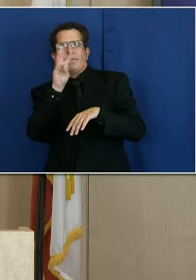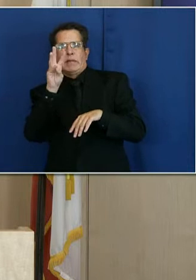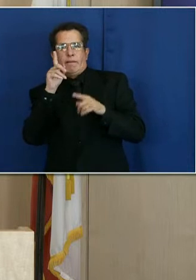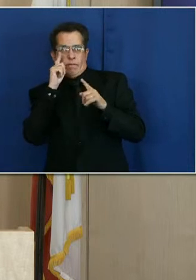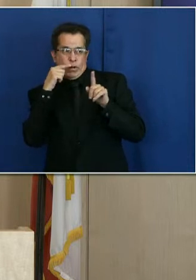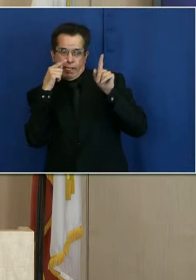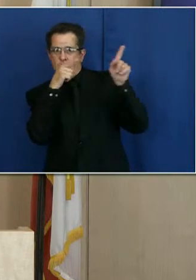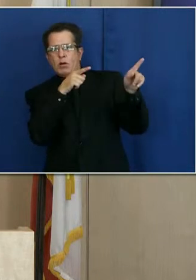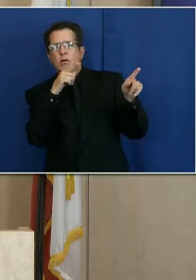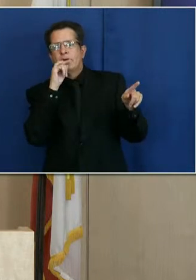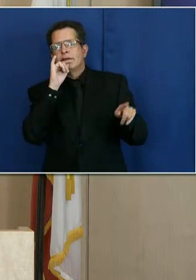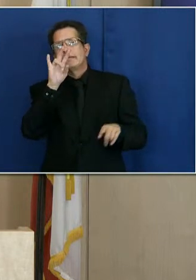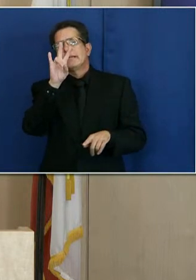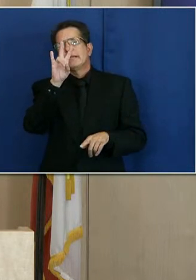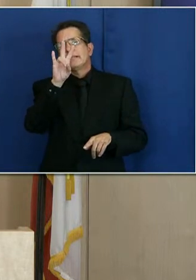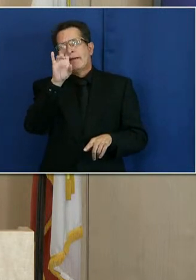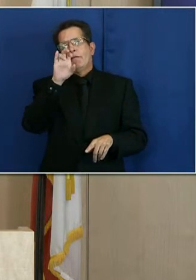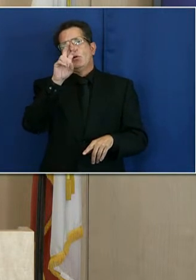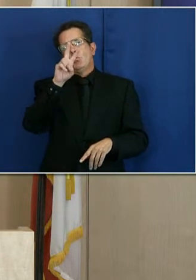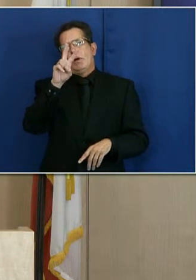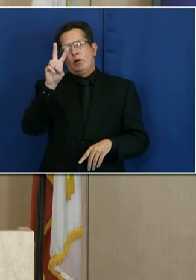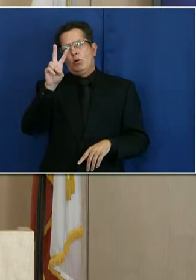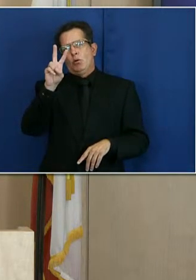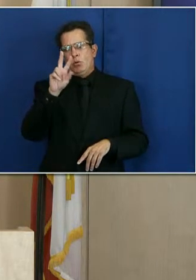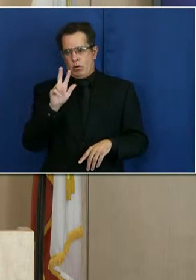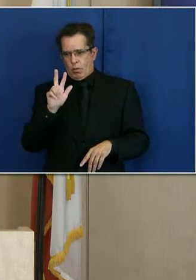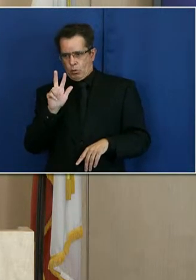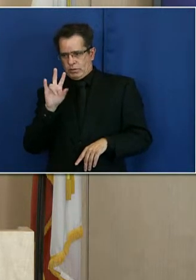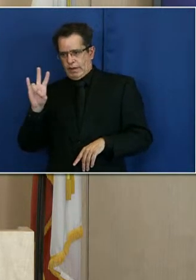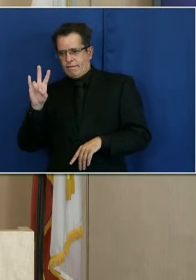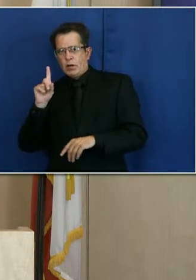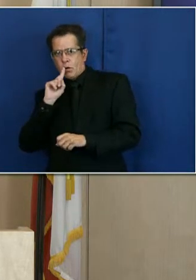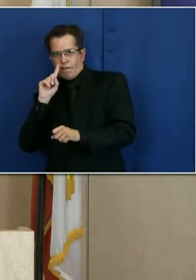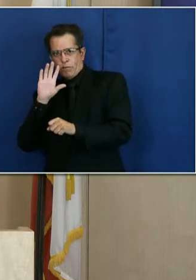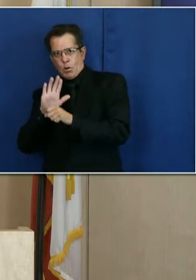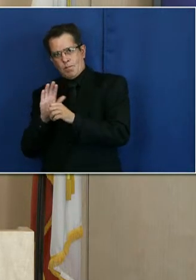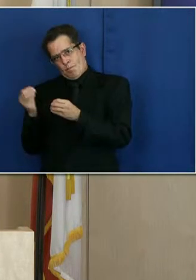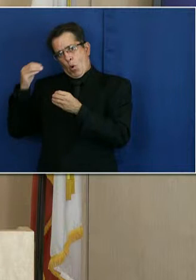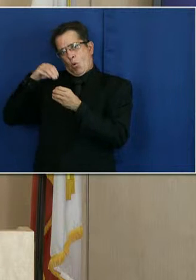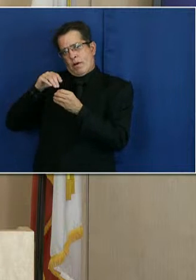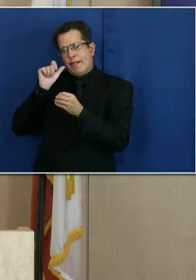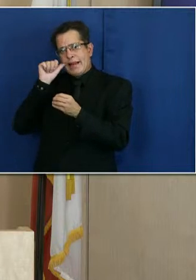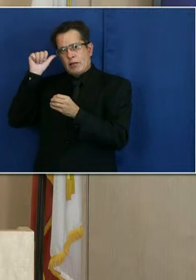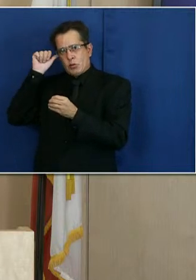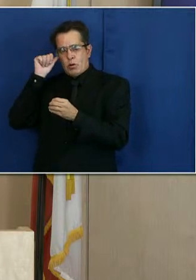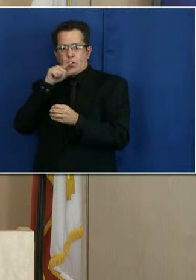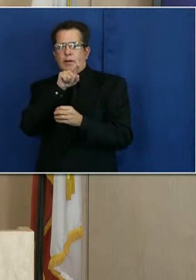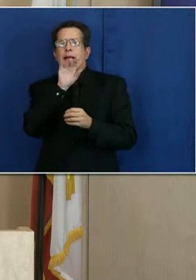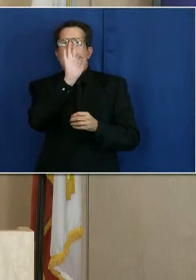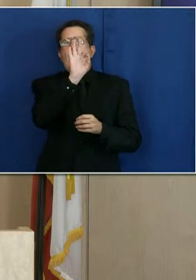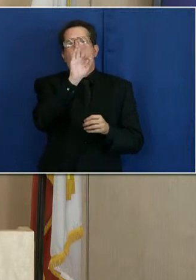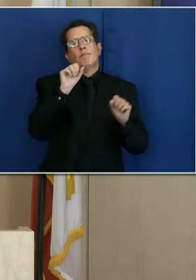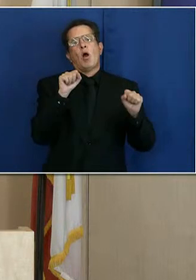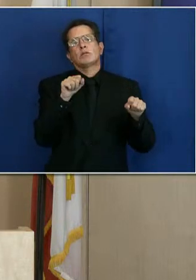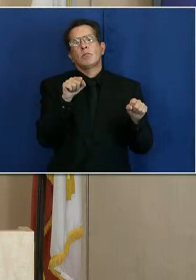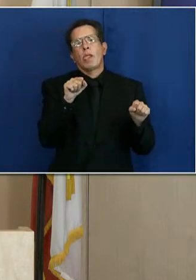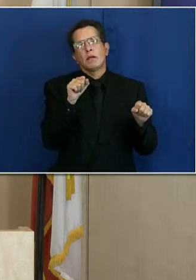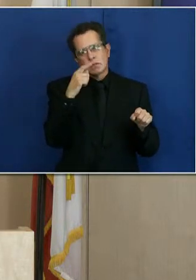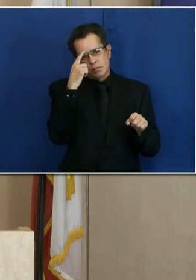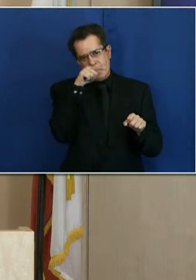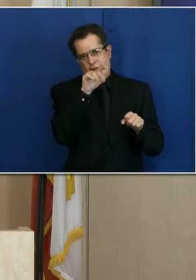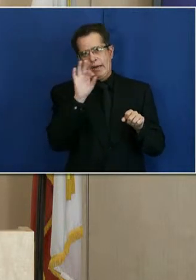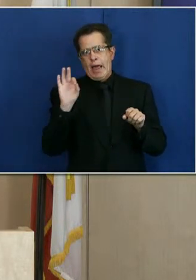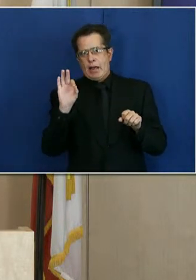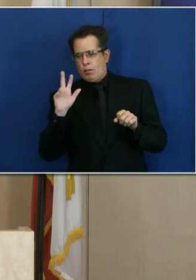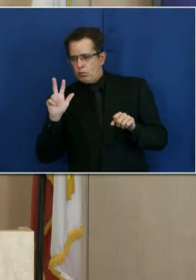be 722. So 37 confirmed, more than yesterday, and 9 more probables. I would